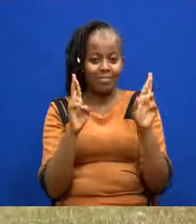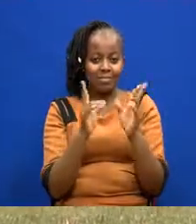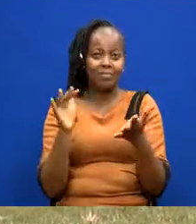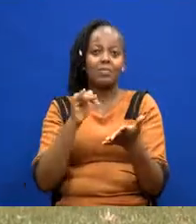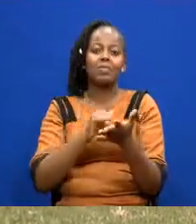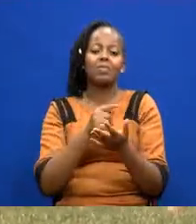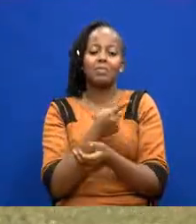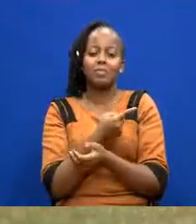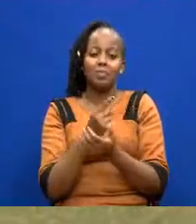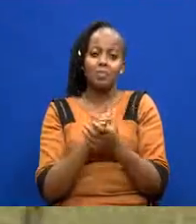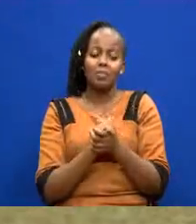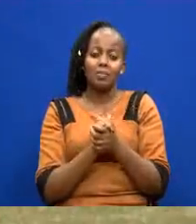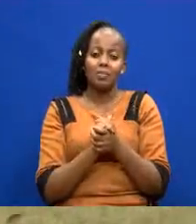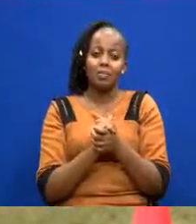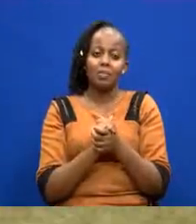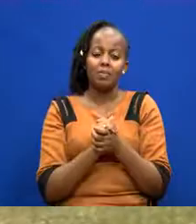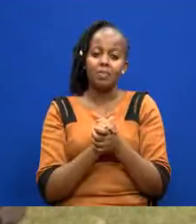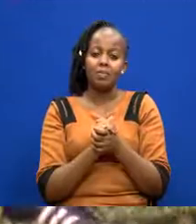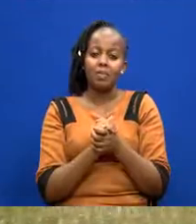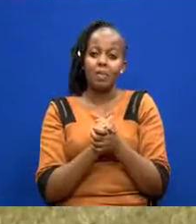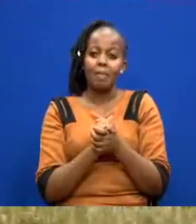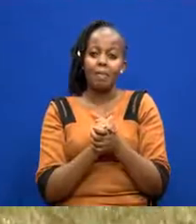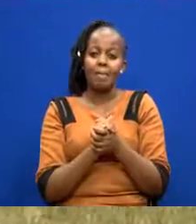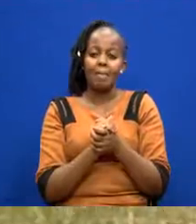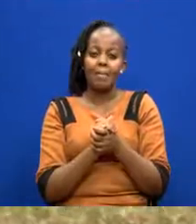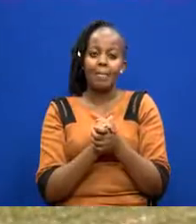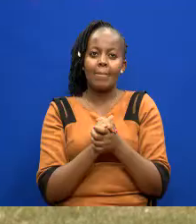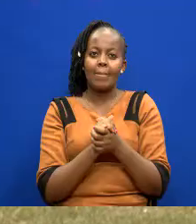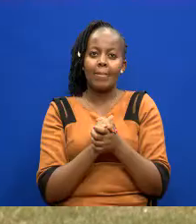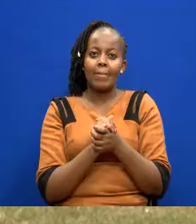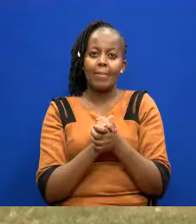Off you go. 1 and 2. Step up.